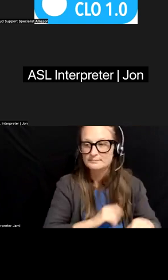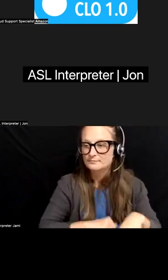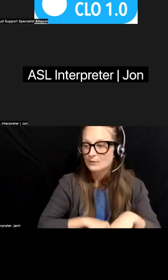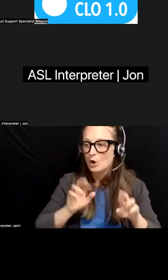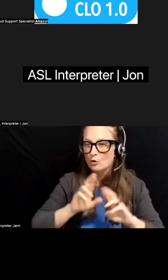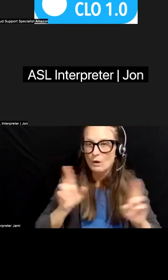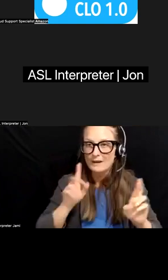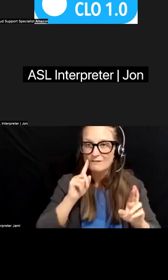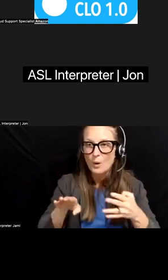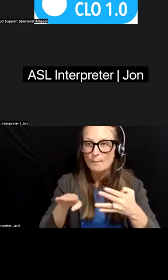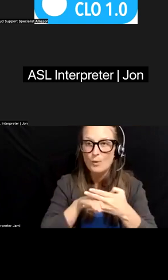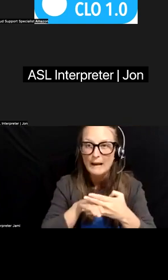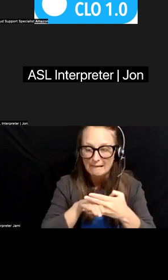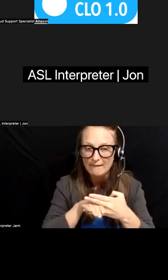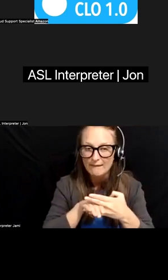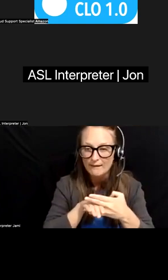next break.